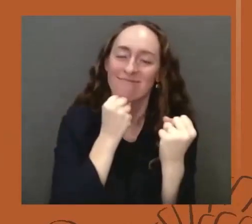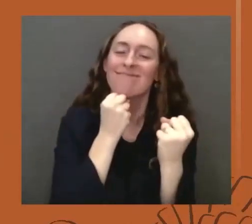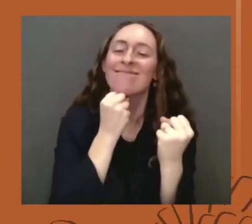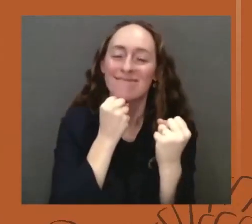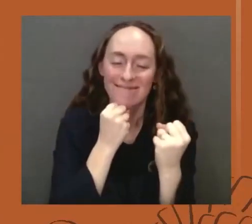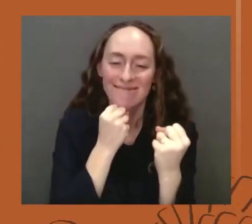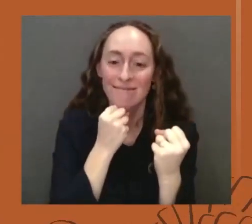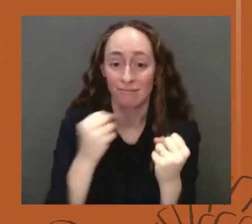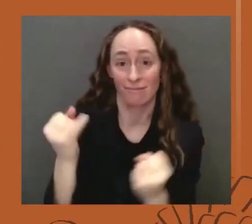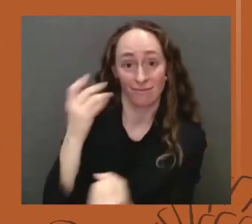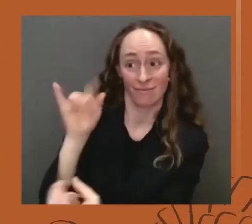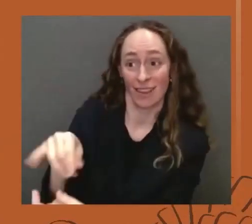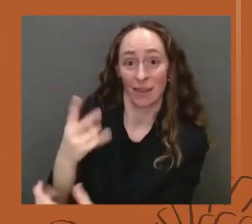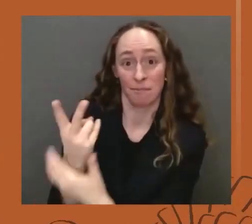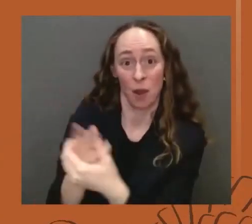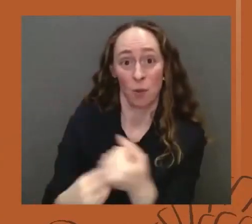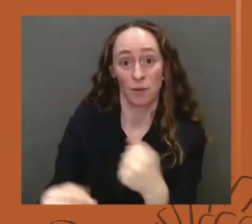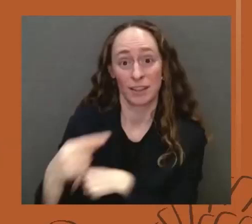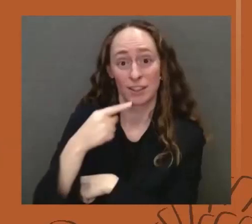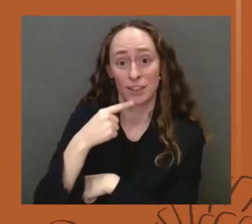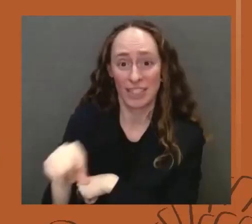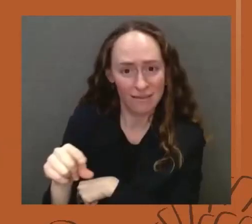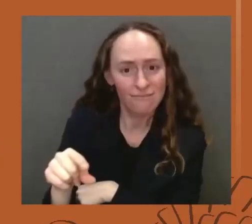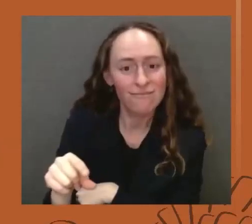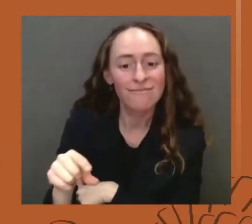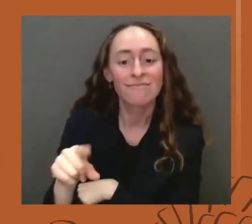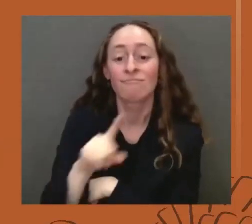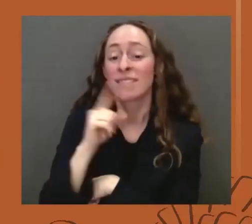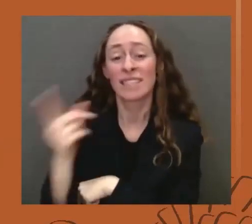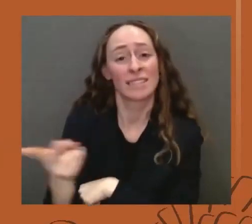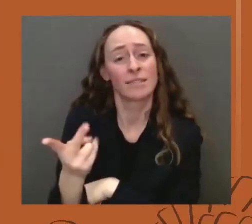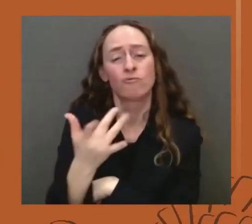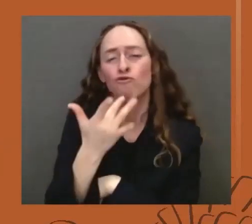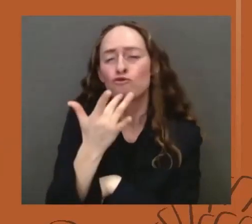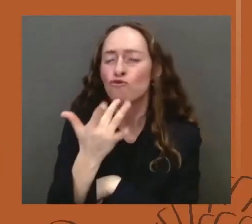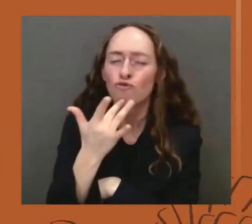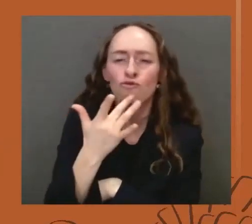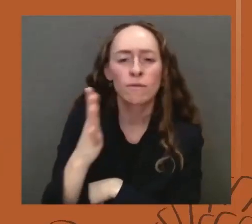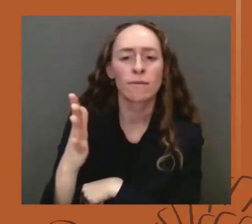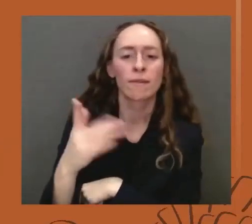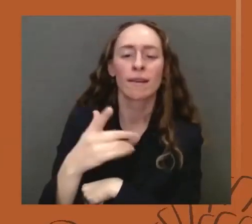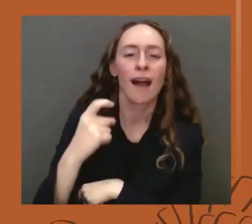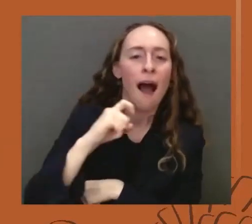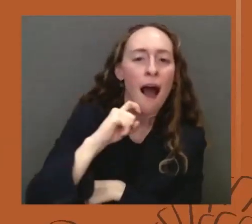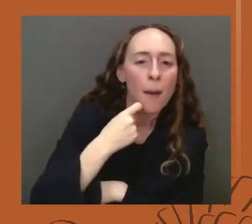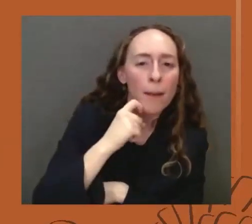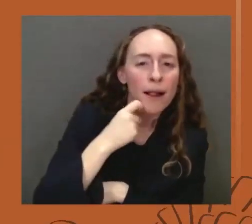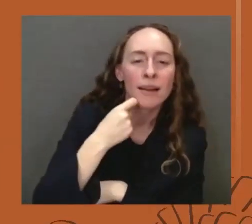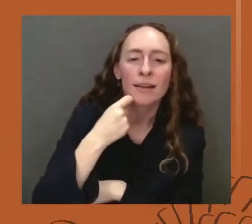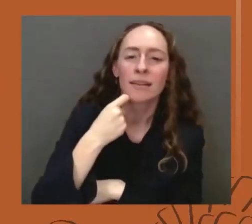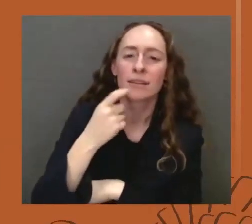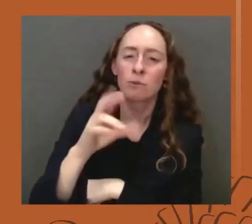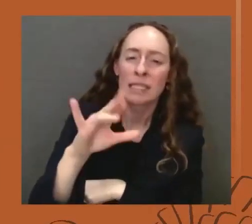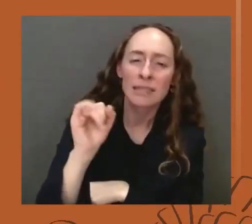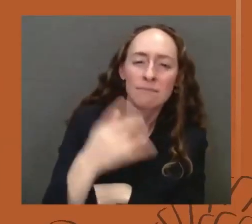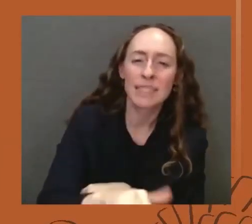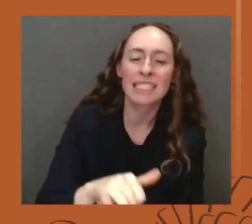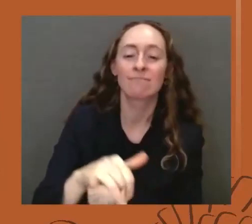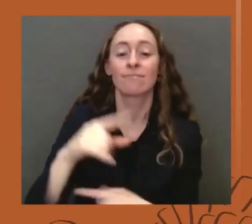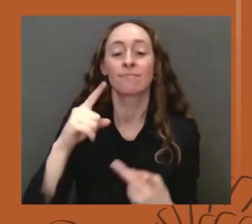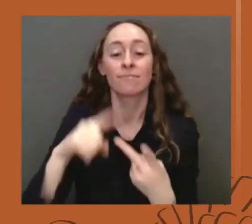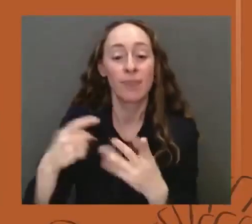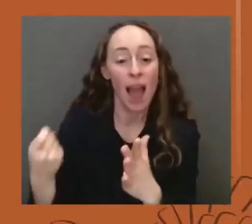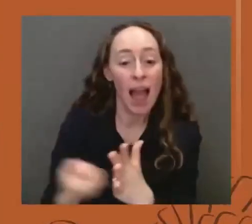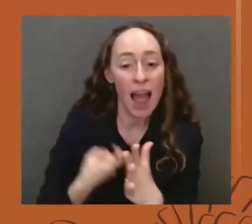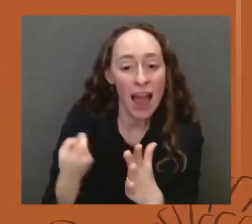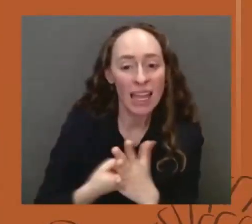hockey. I sure in hell would like to see them play ice hockey. A Thousand Lakes and the Mall